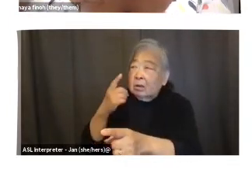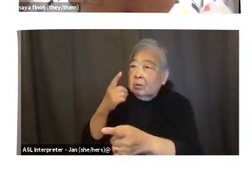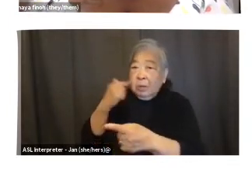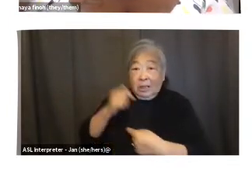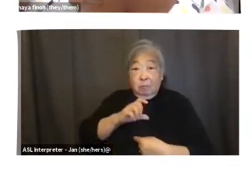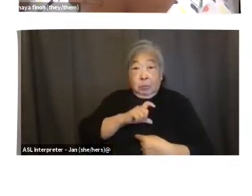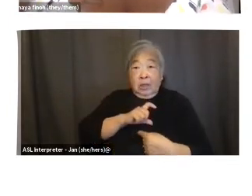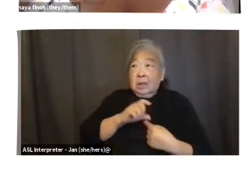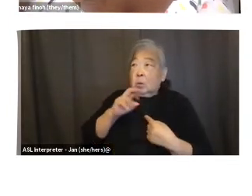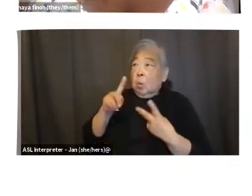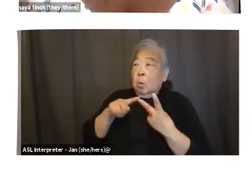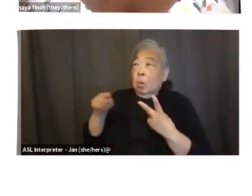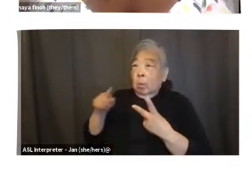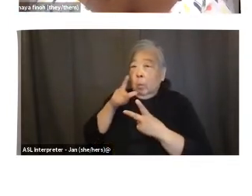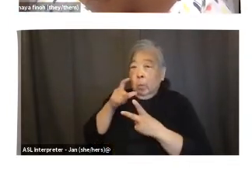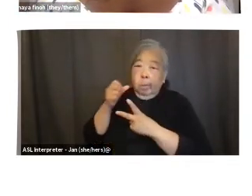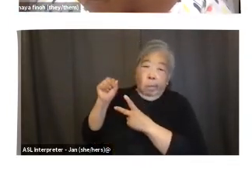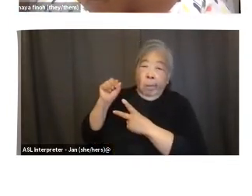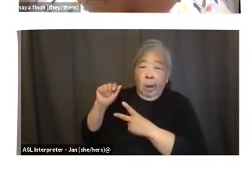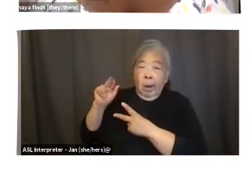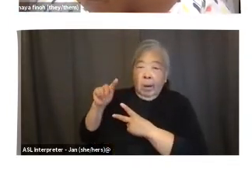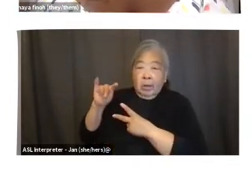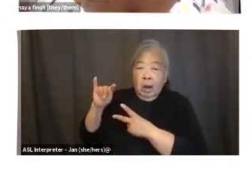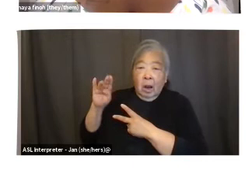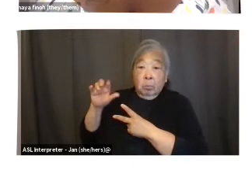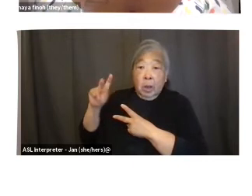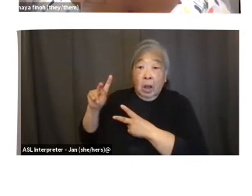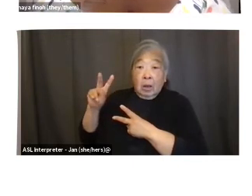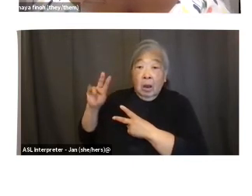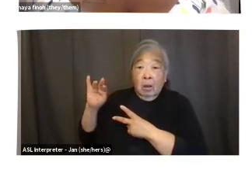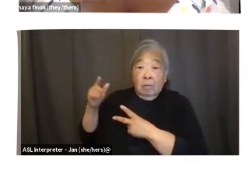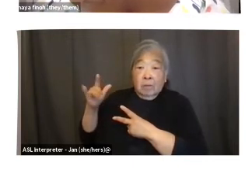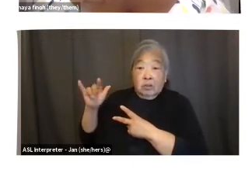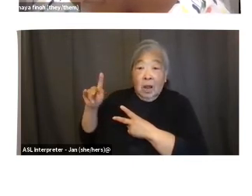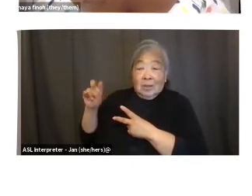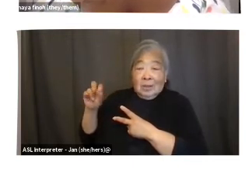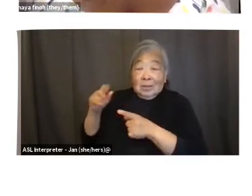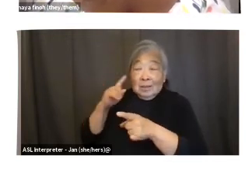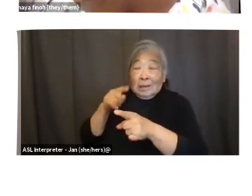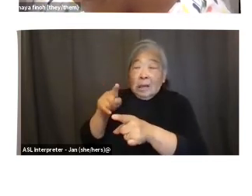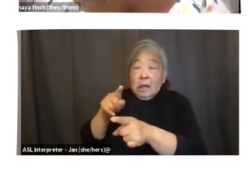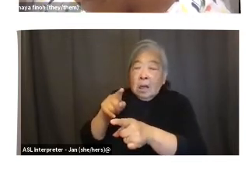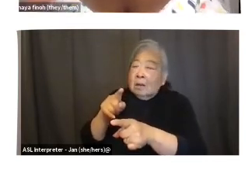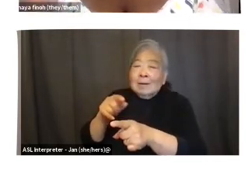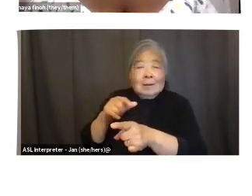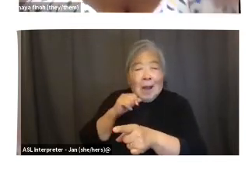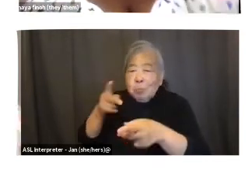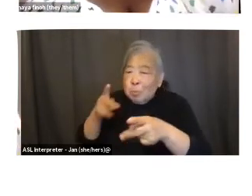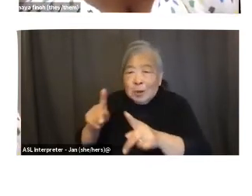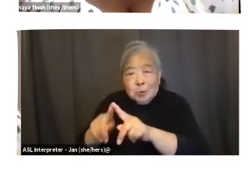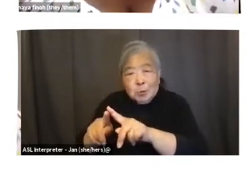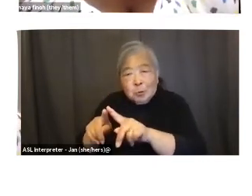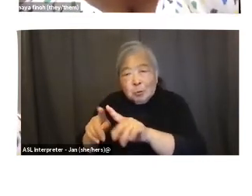anti-Black vigilantes are often not allowed to actually rest in peace. But